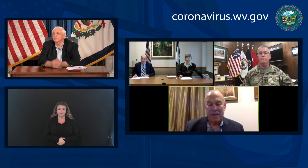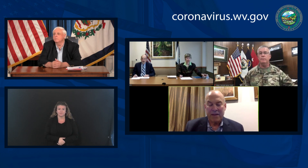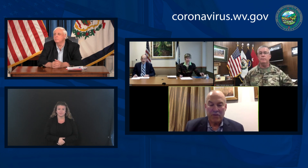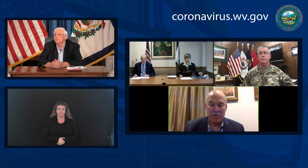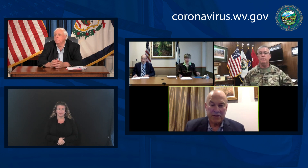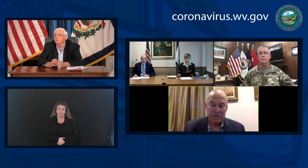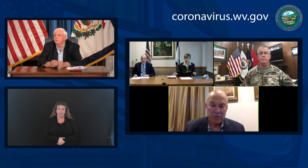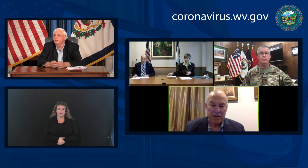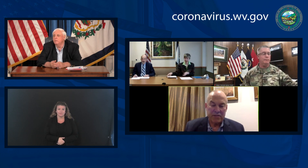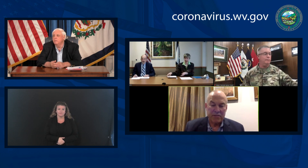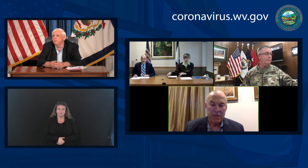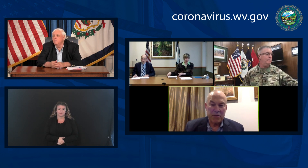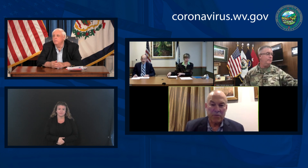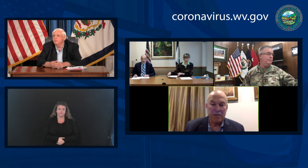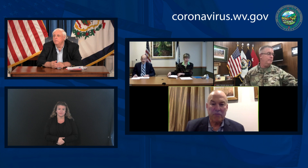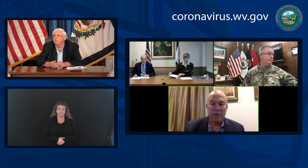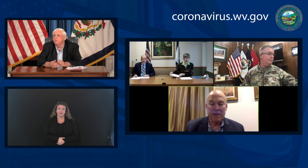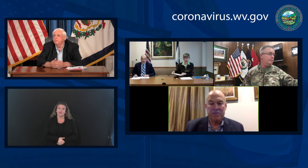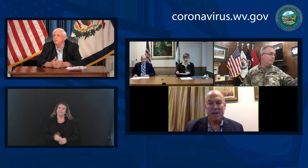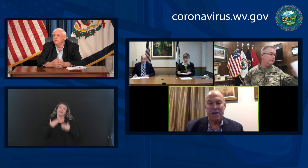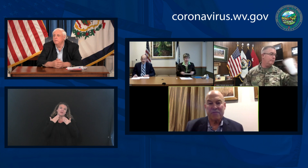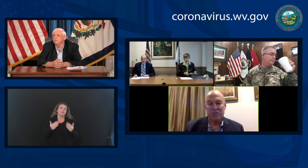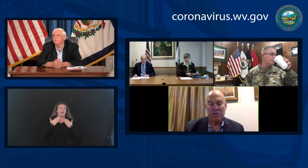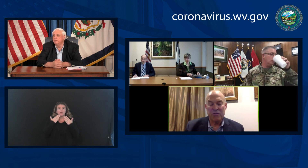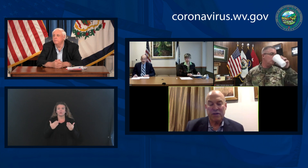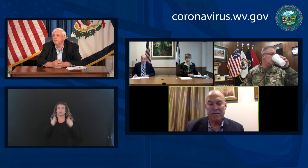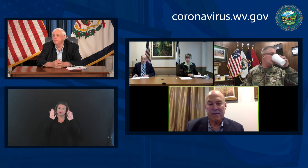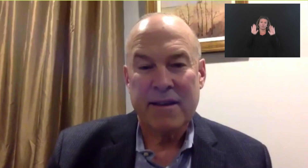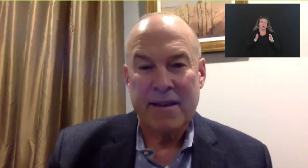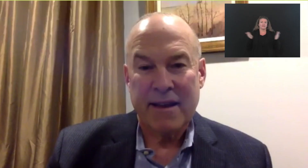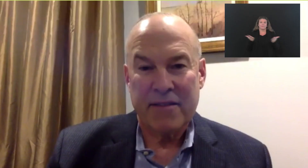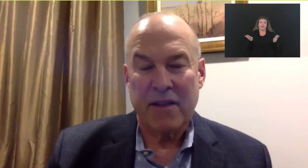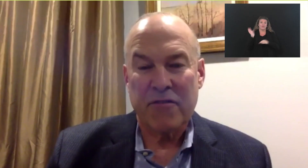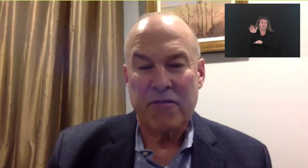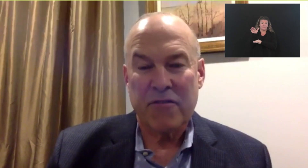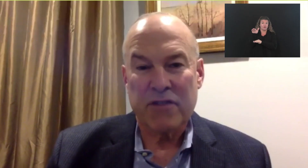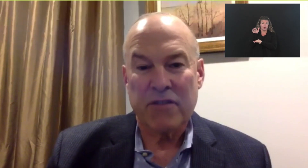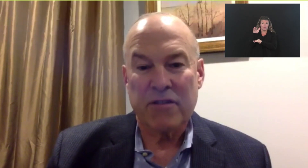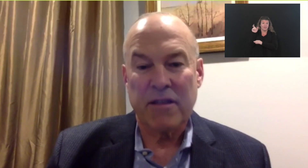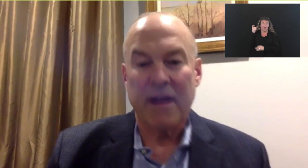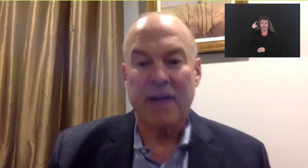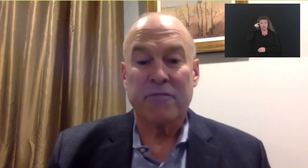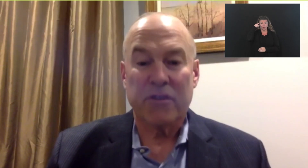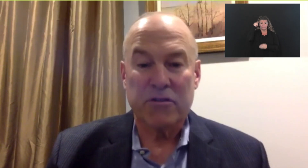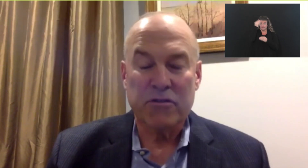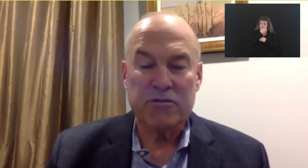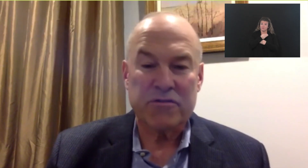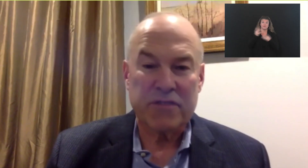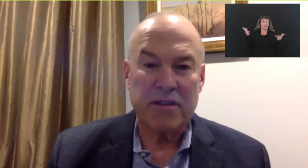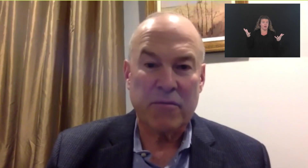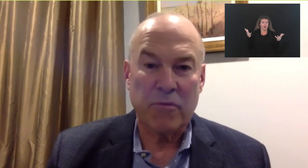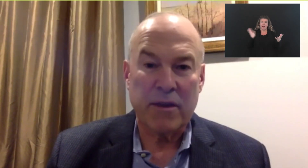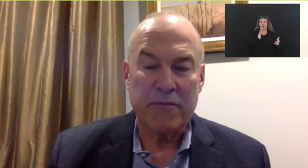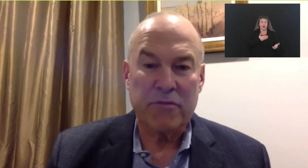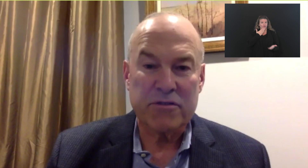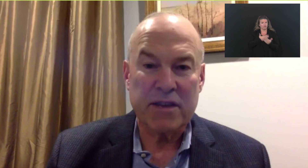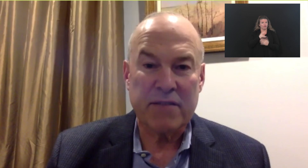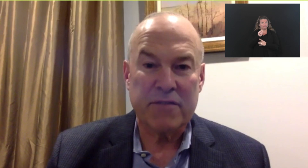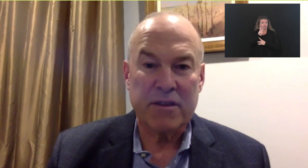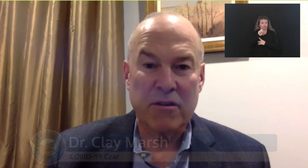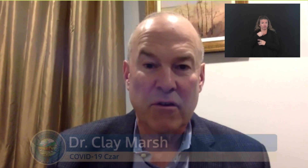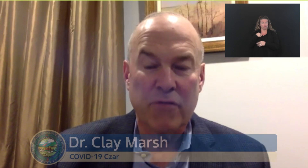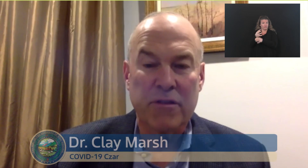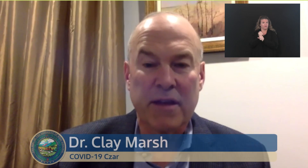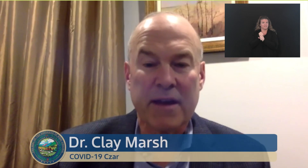Well, thank you, and it's great to be with everybody this afternoon. And the governor has shared a lot of the good news that we have